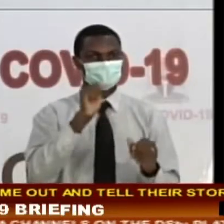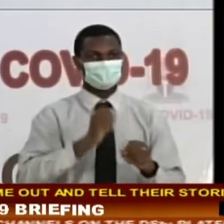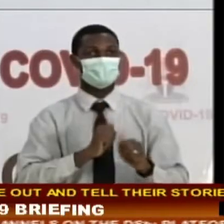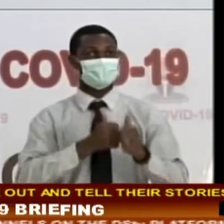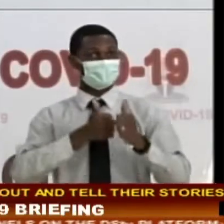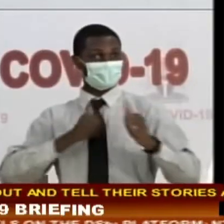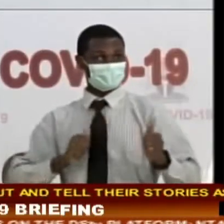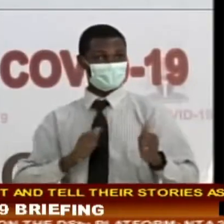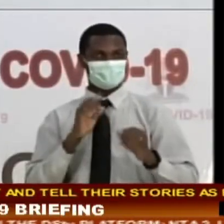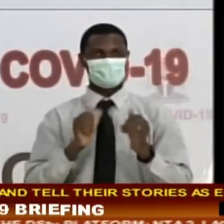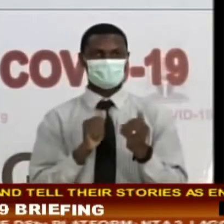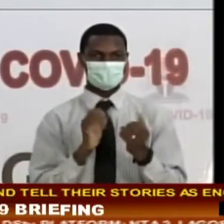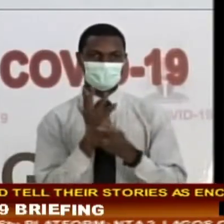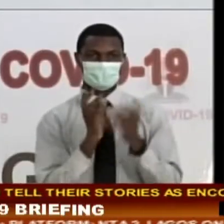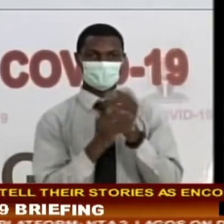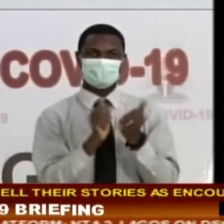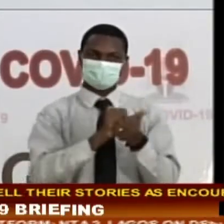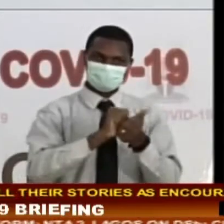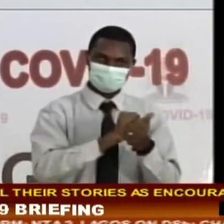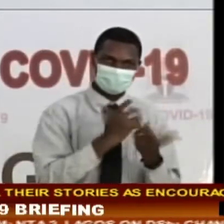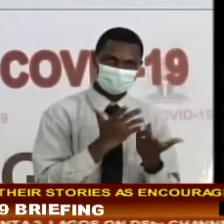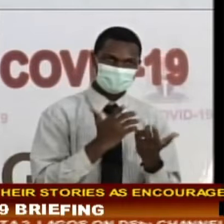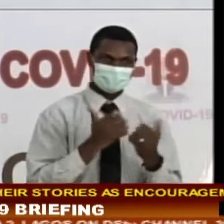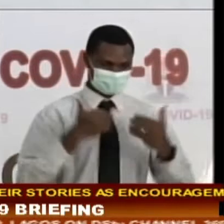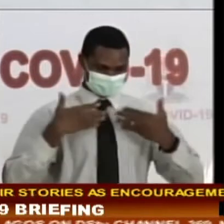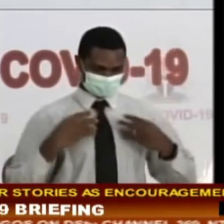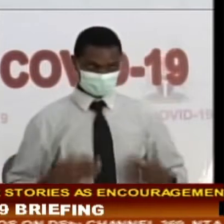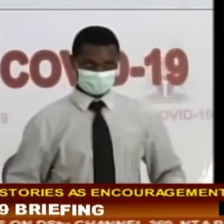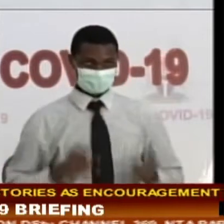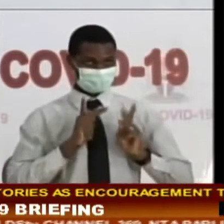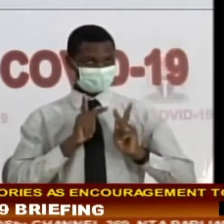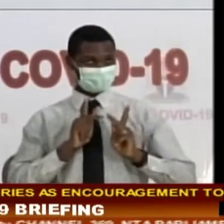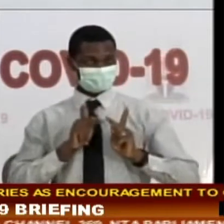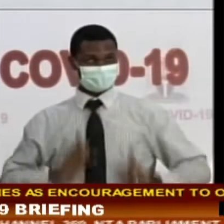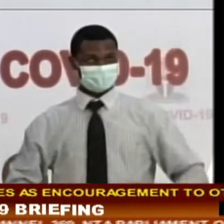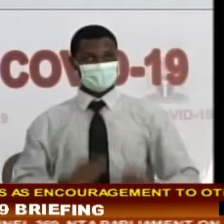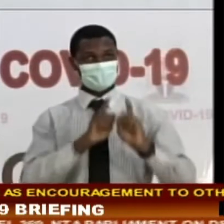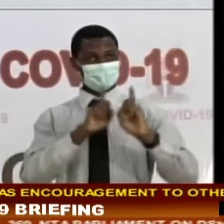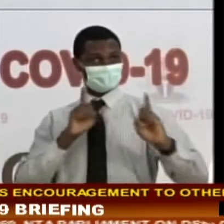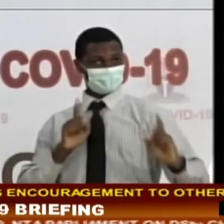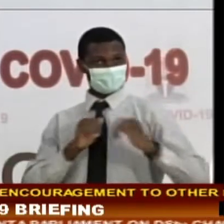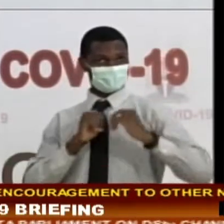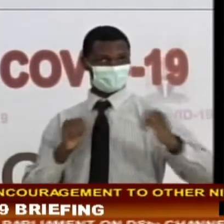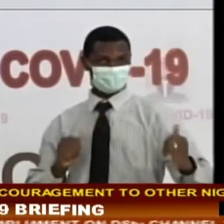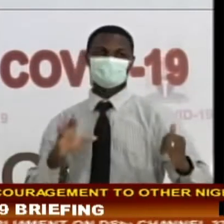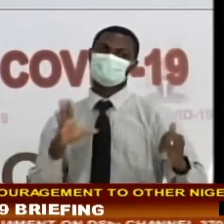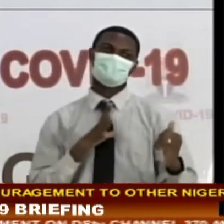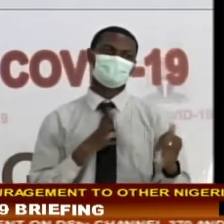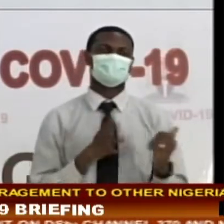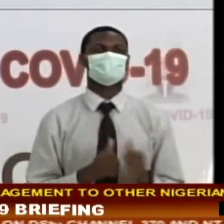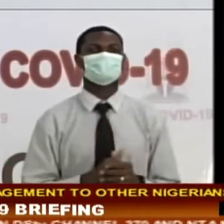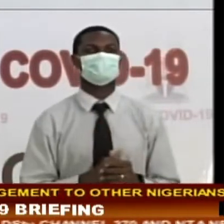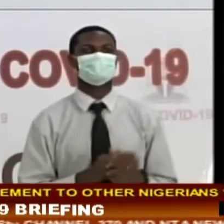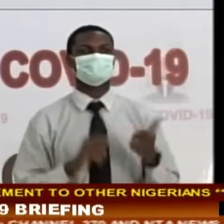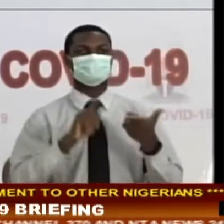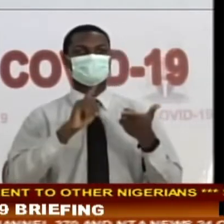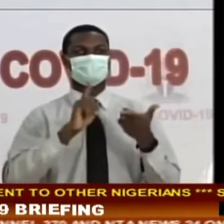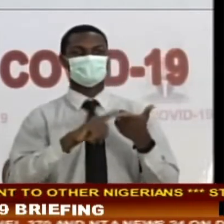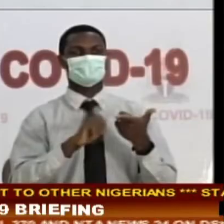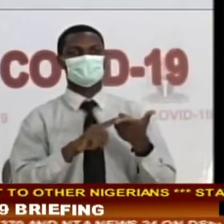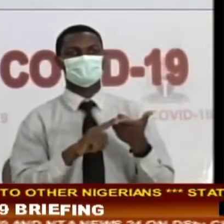Mass Gatherings U maintaining physical distance Etc the second misconception has to do